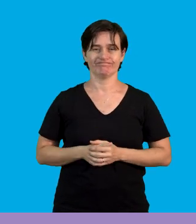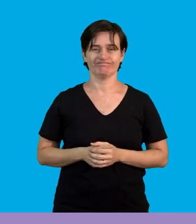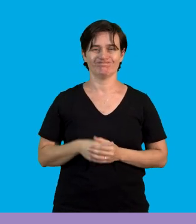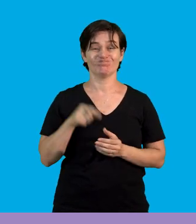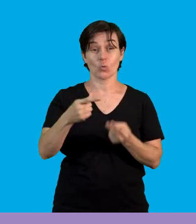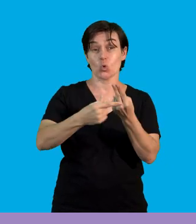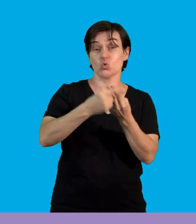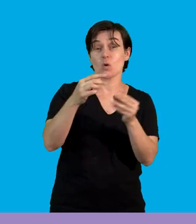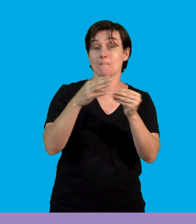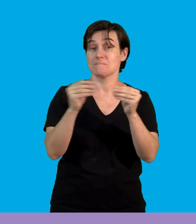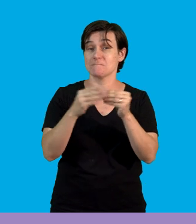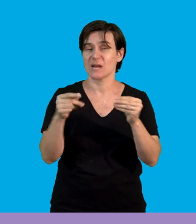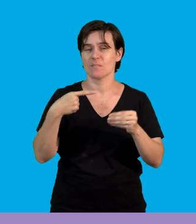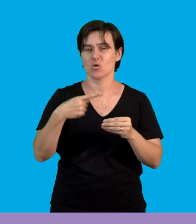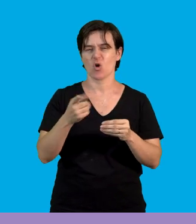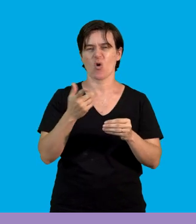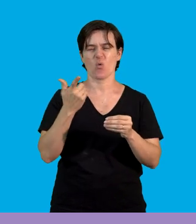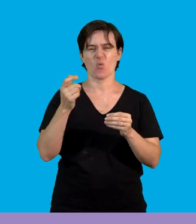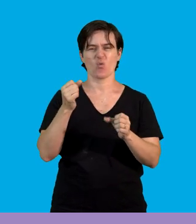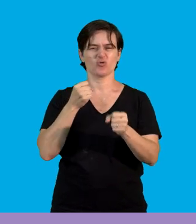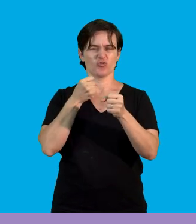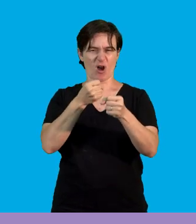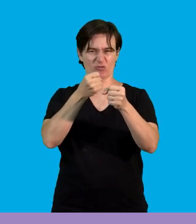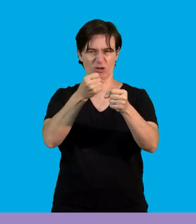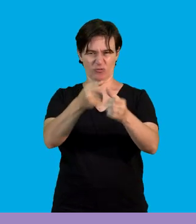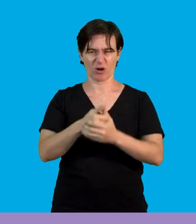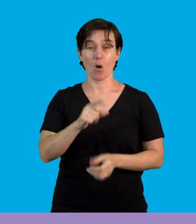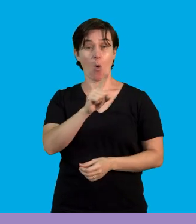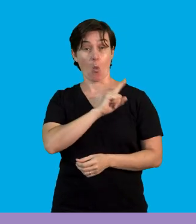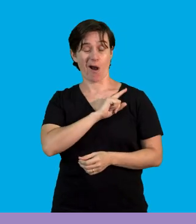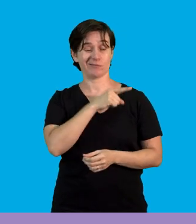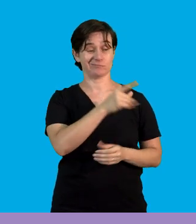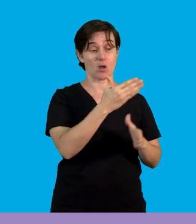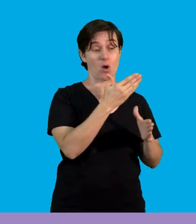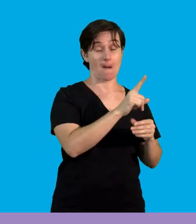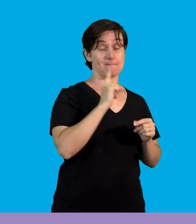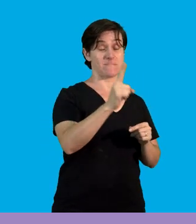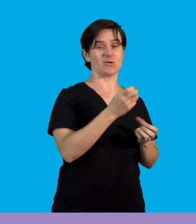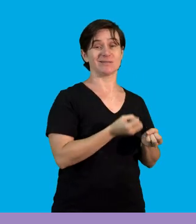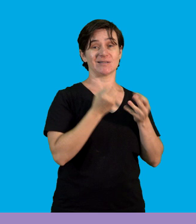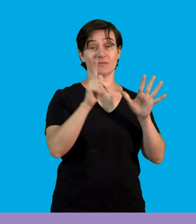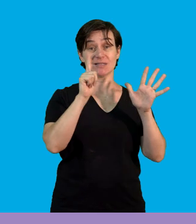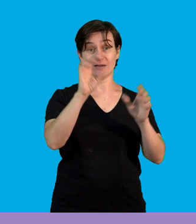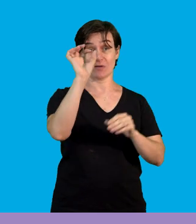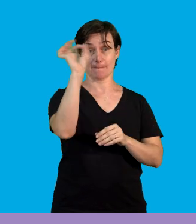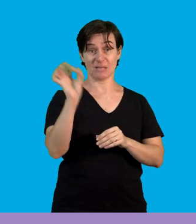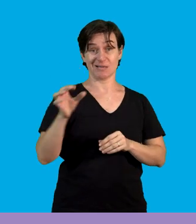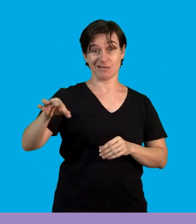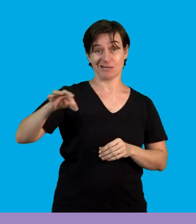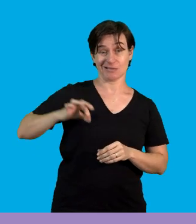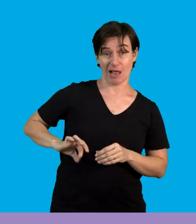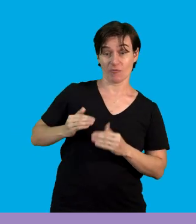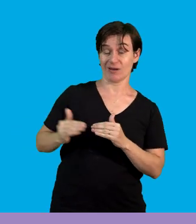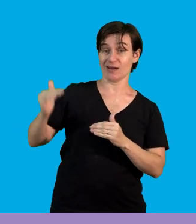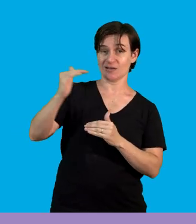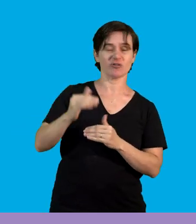The next question. Union members went on strike because their employer was giving them 7% salary increase